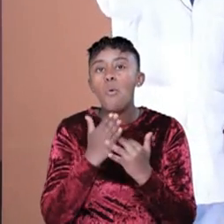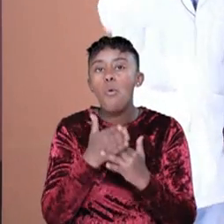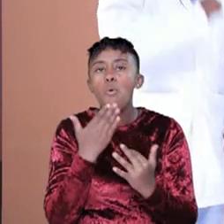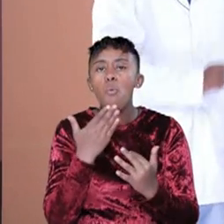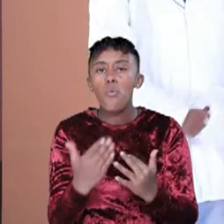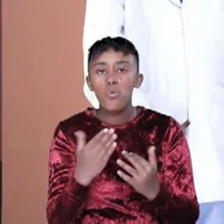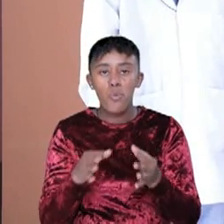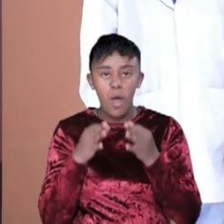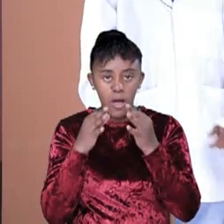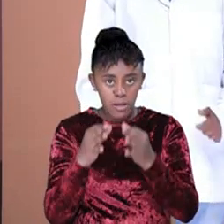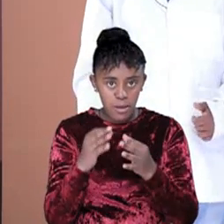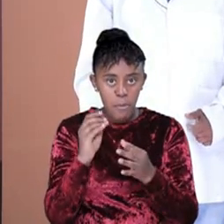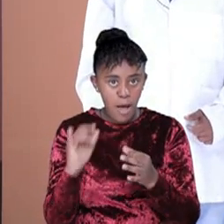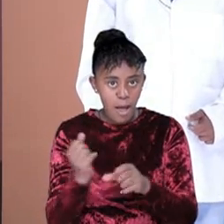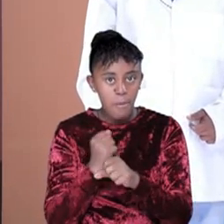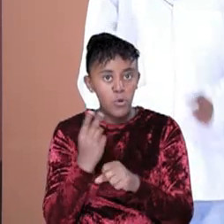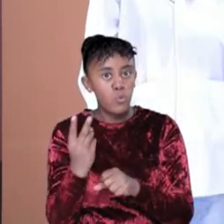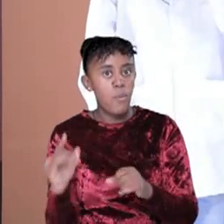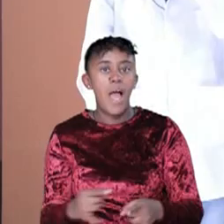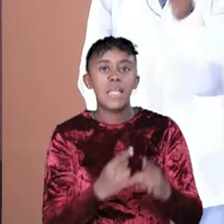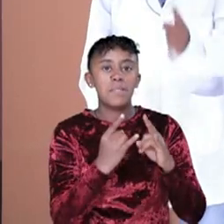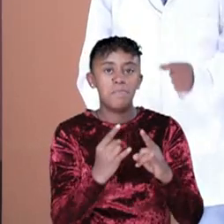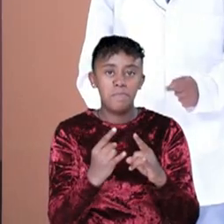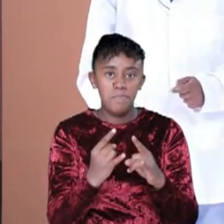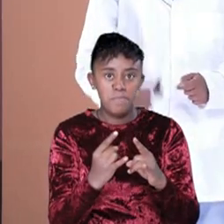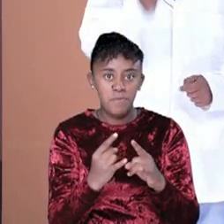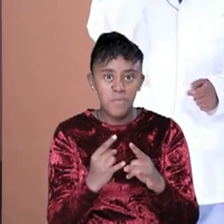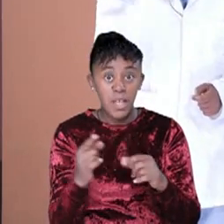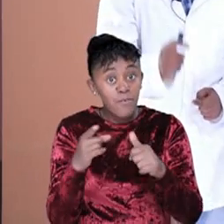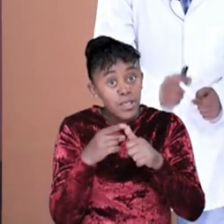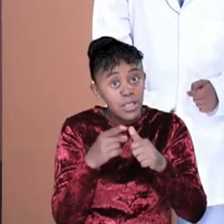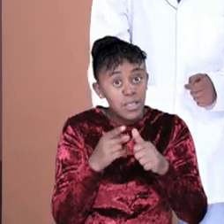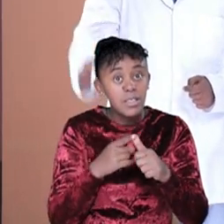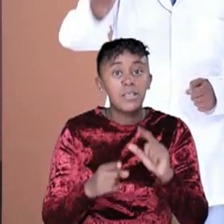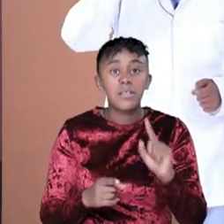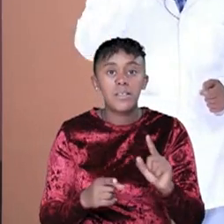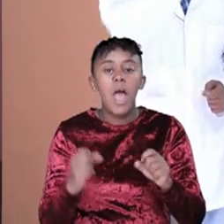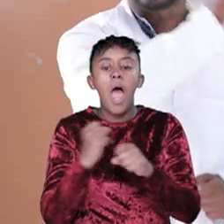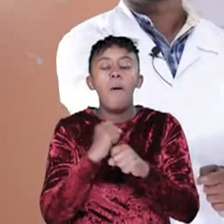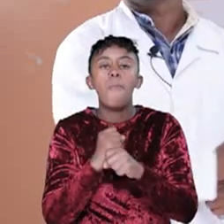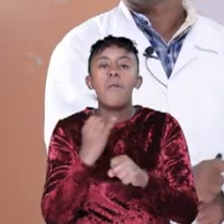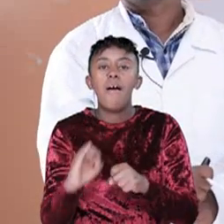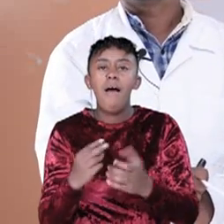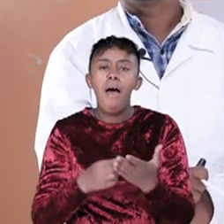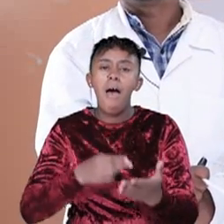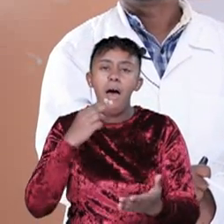conductor by applying two mechanisms. The first one is applying high